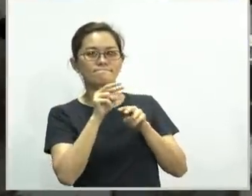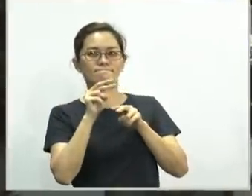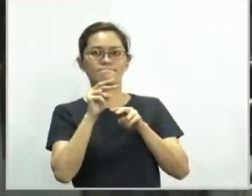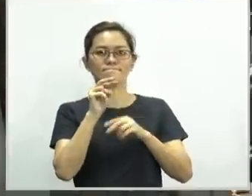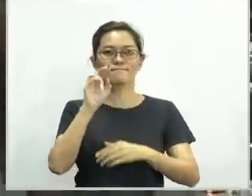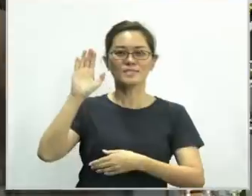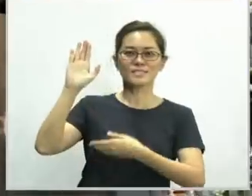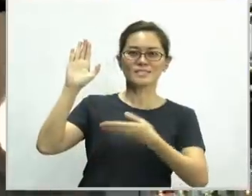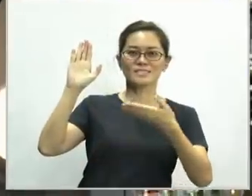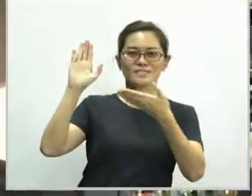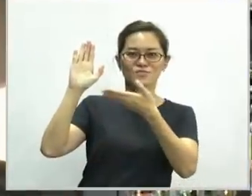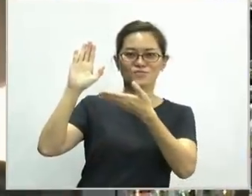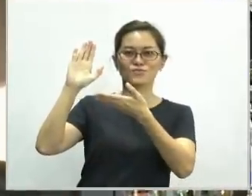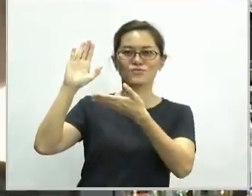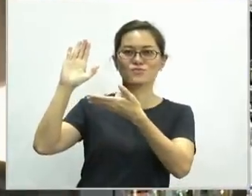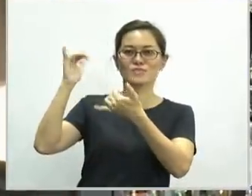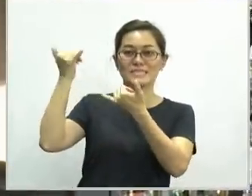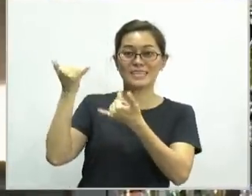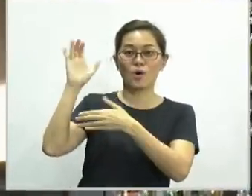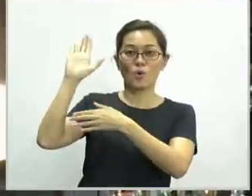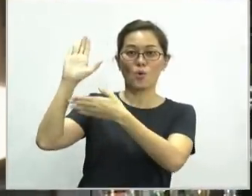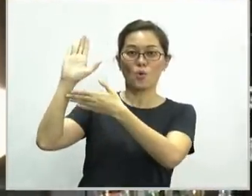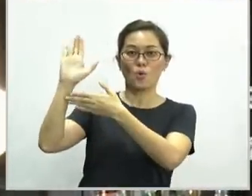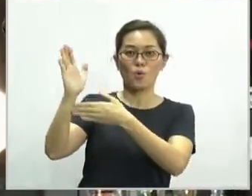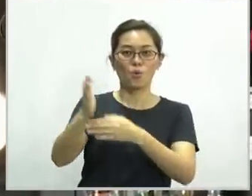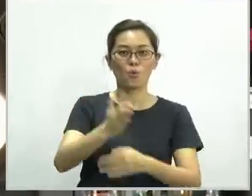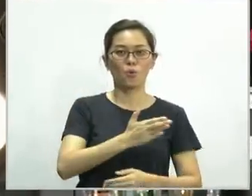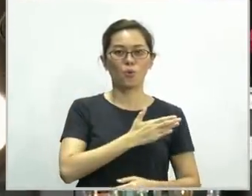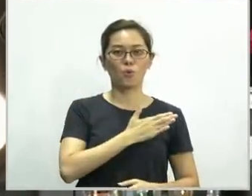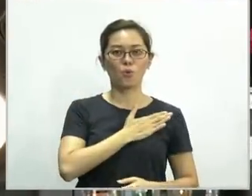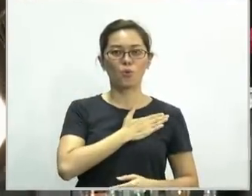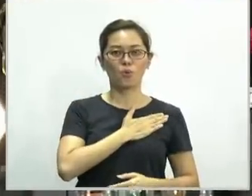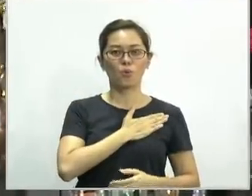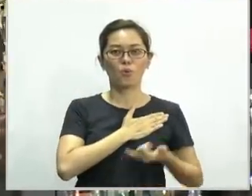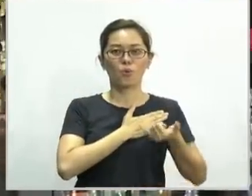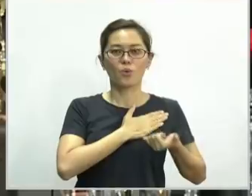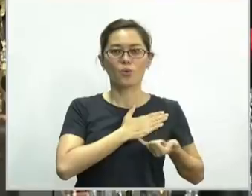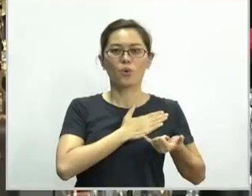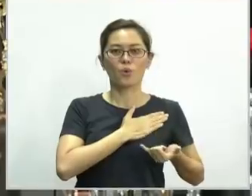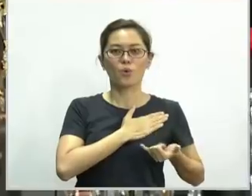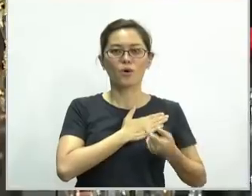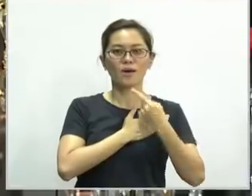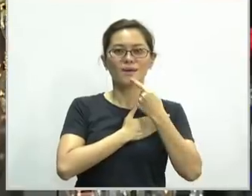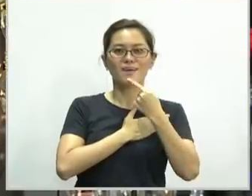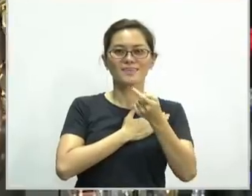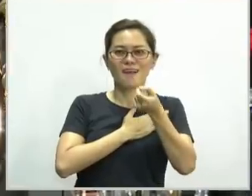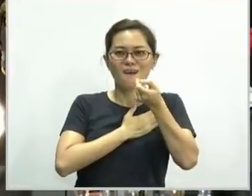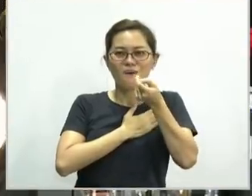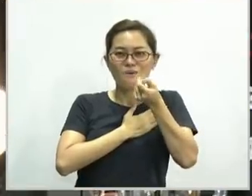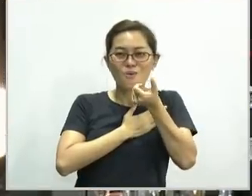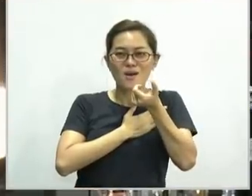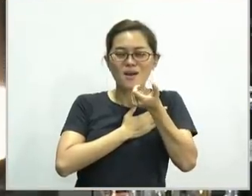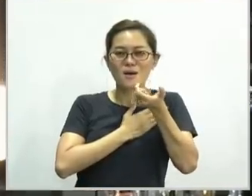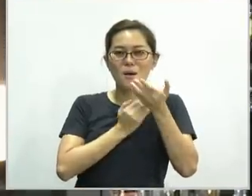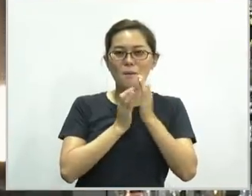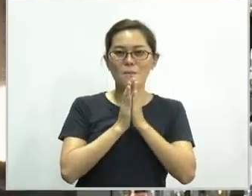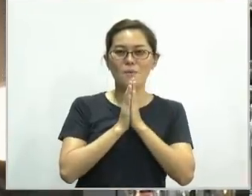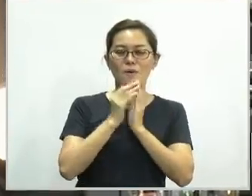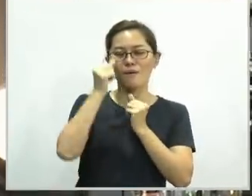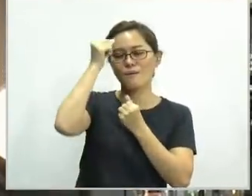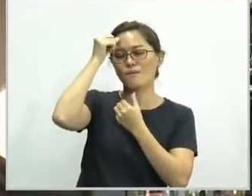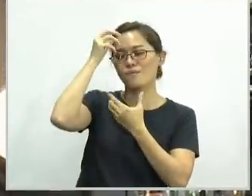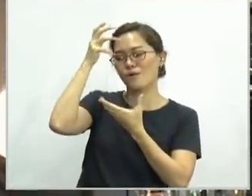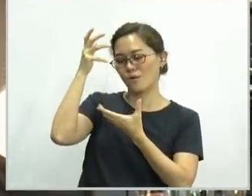your right hand on your heart right now. Come on, let's do that. And let's say a quick word of prayer. Father,